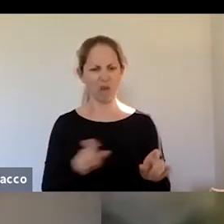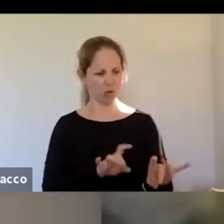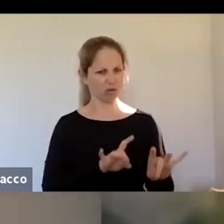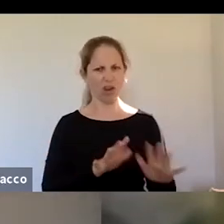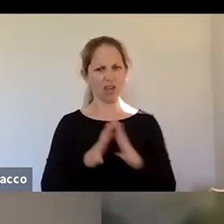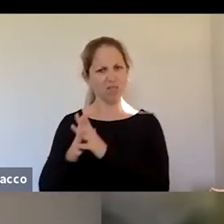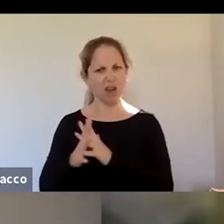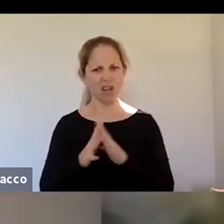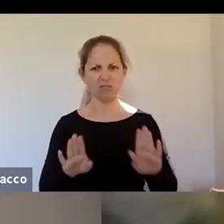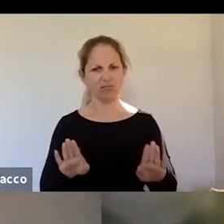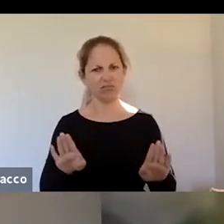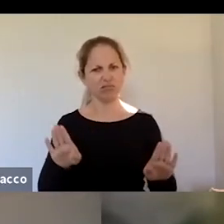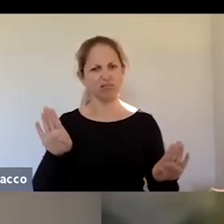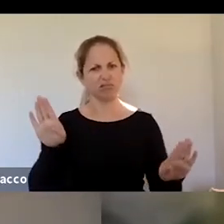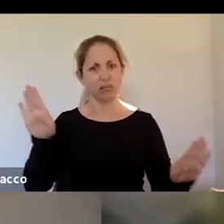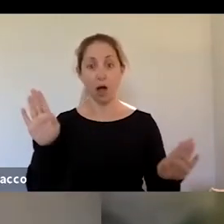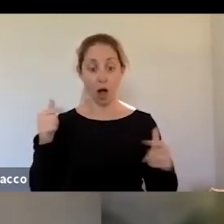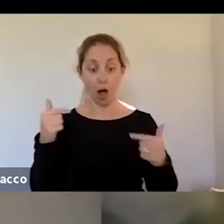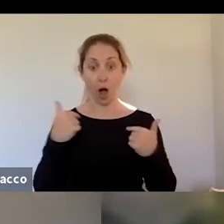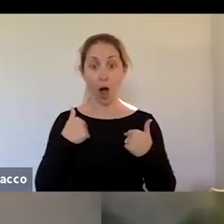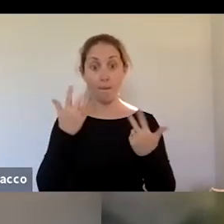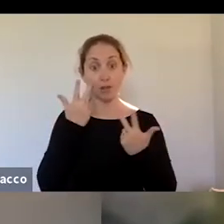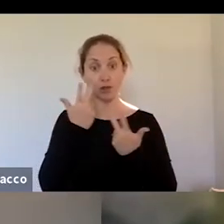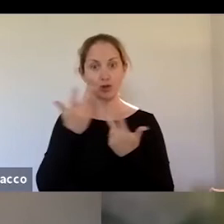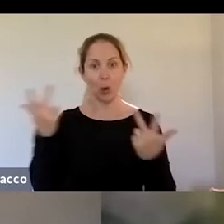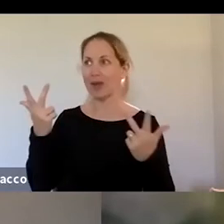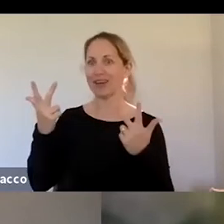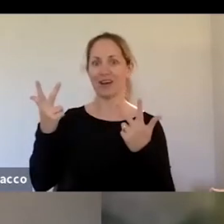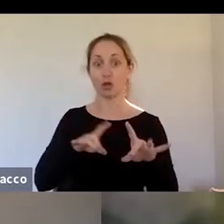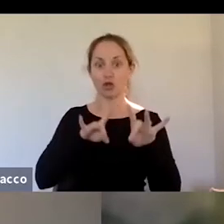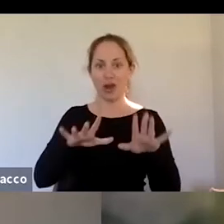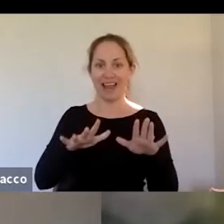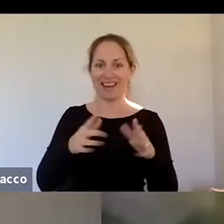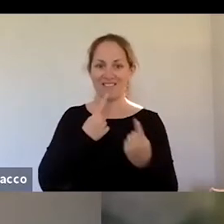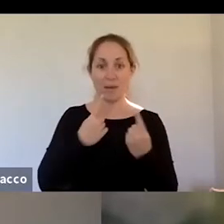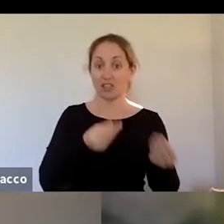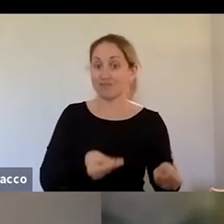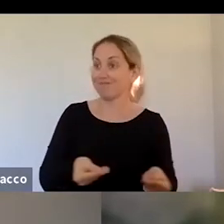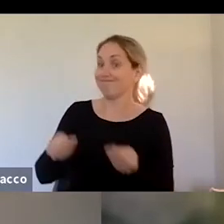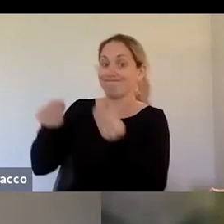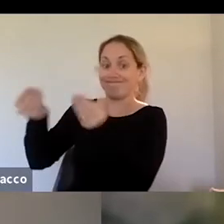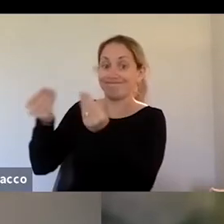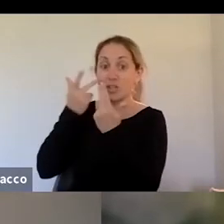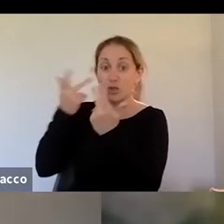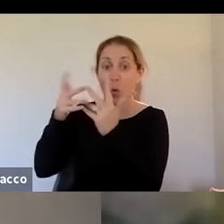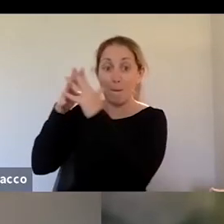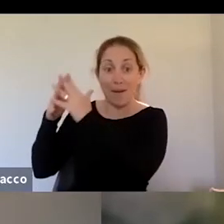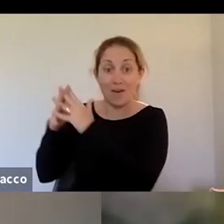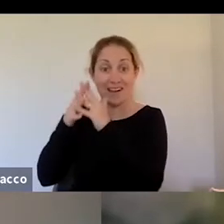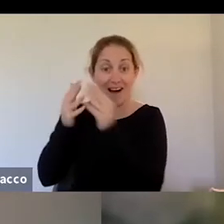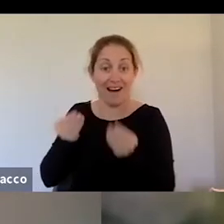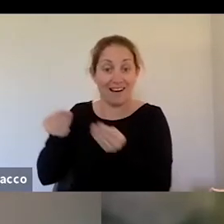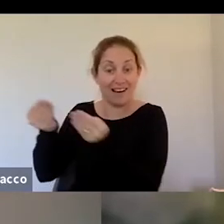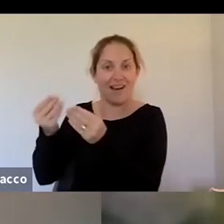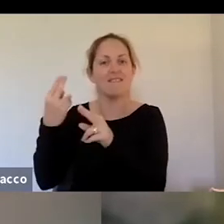I've been showing Australian results to Americans. And, you know, of course, for most of last